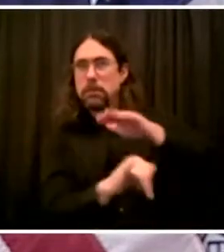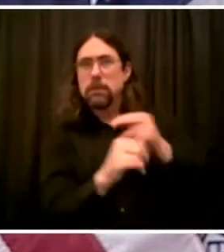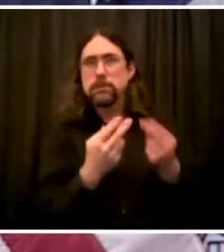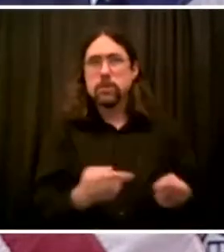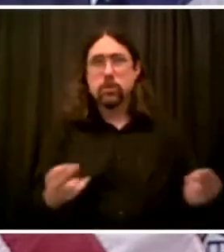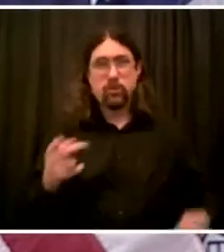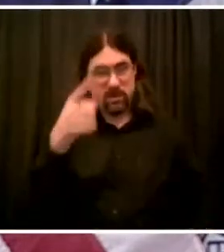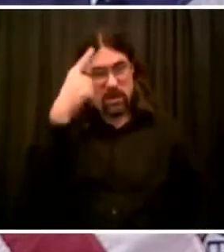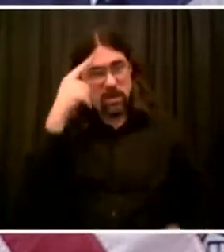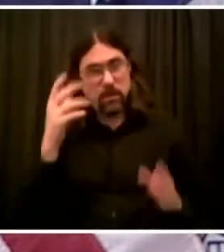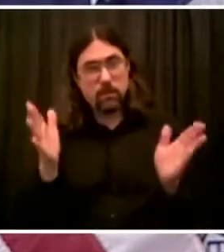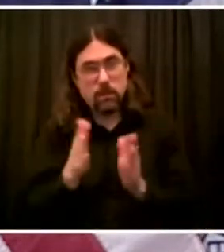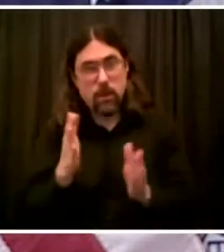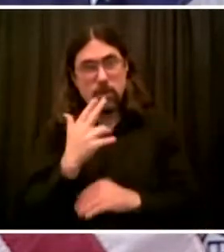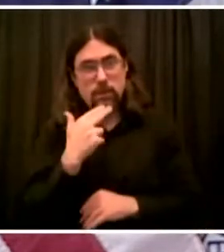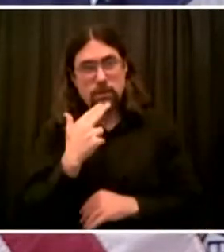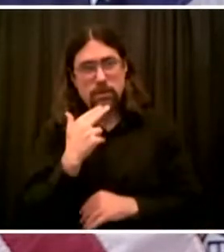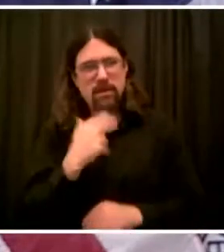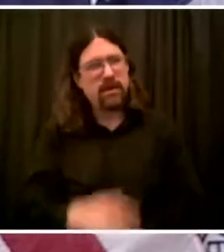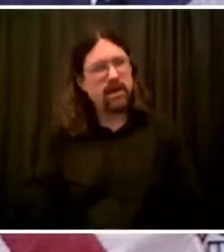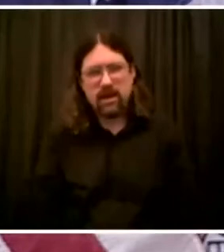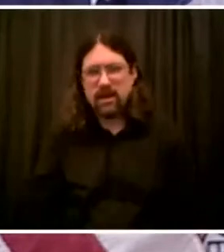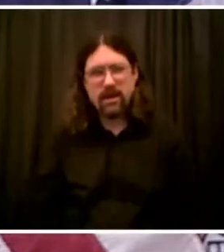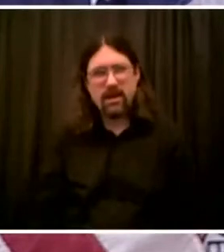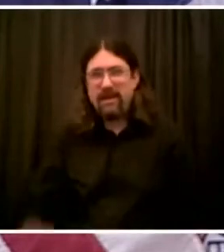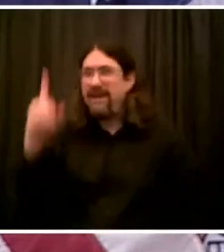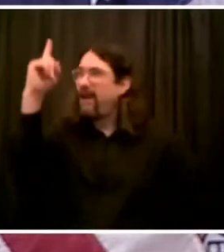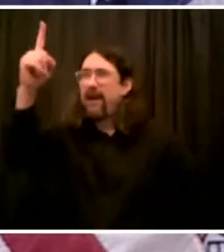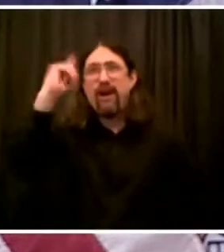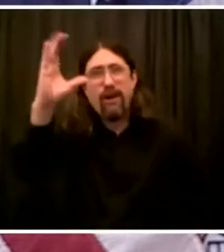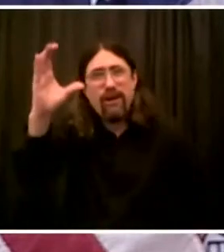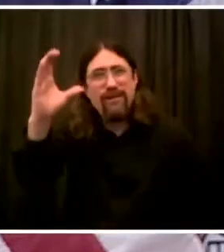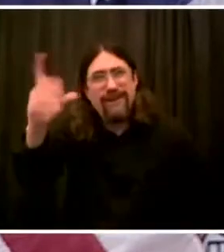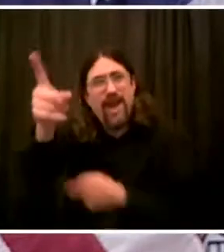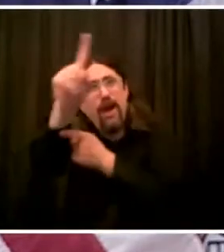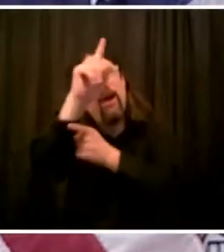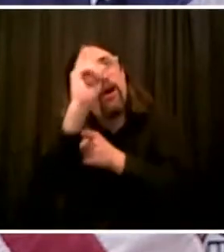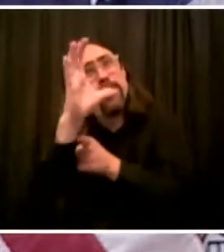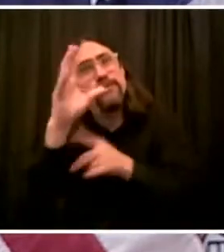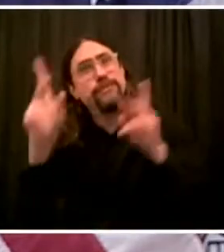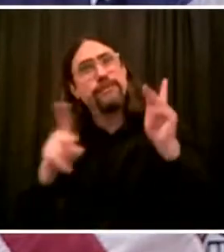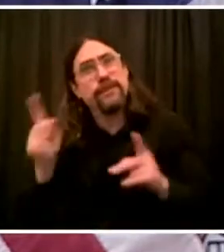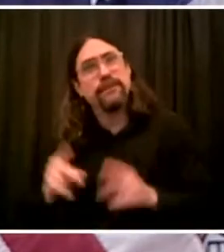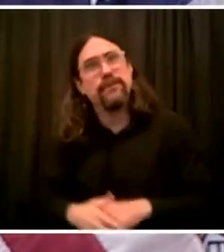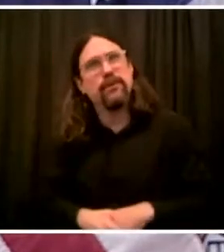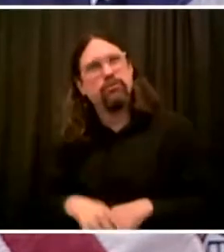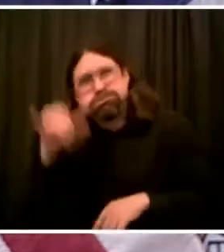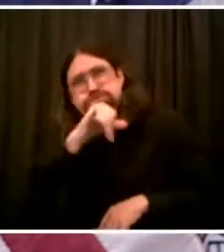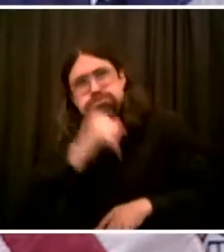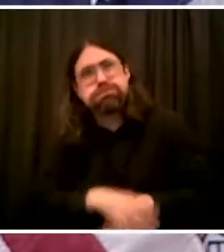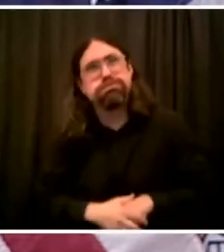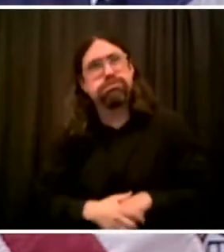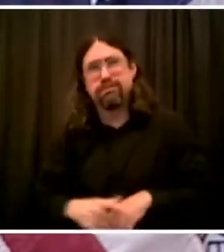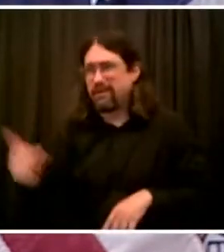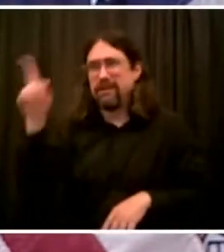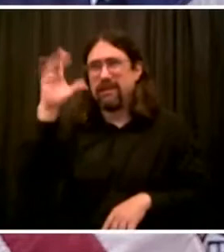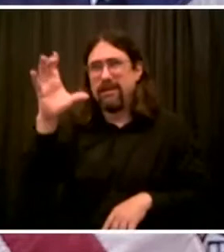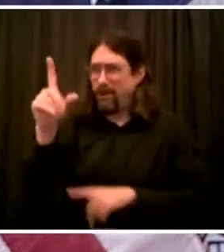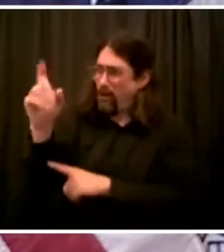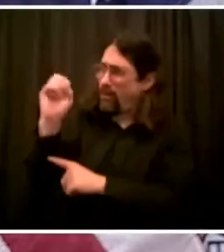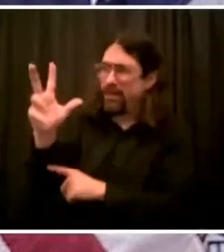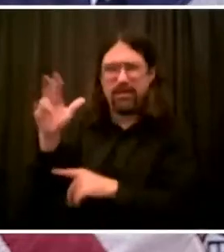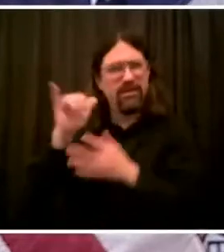human lives, but also, again, against the reality that's been documented by the federal annual study of somewhere between 3,500 and 4,000